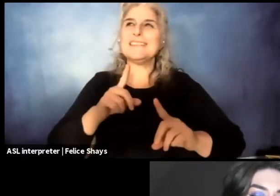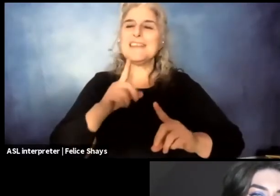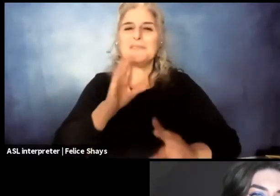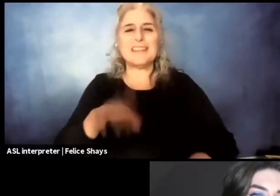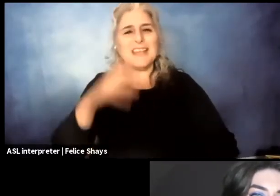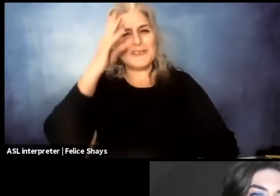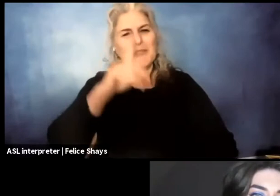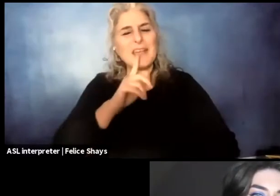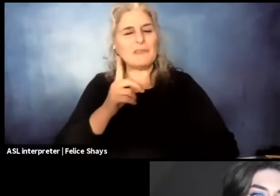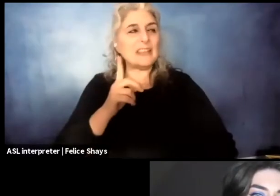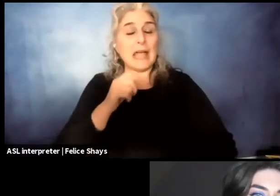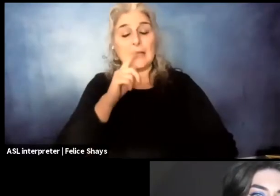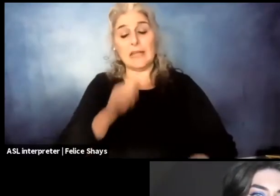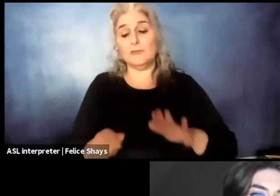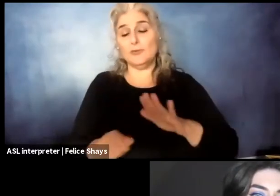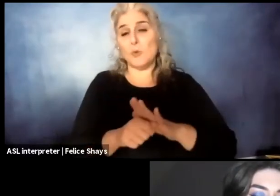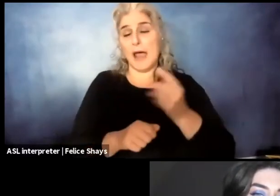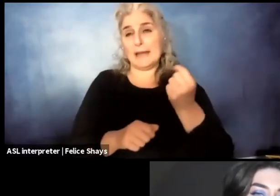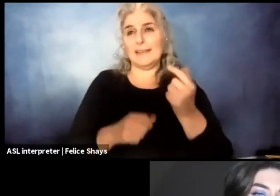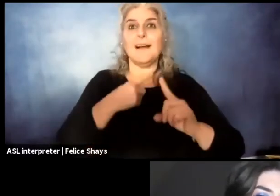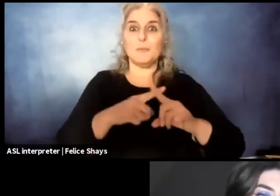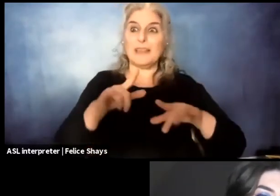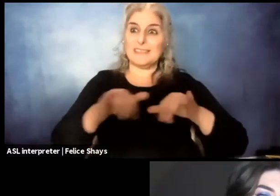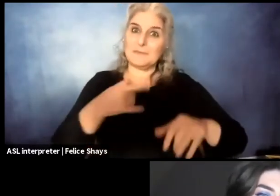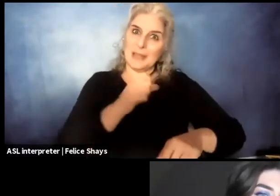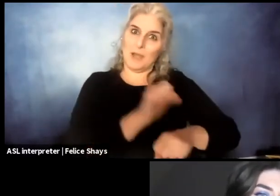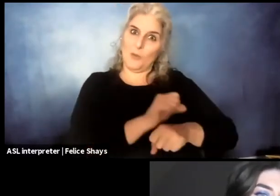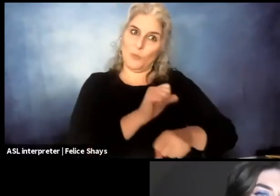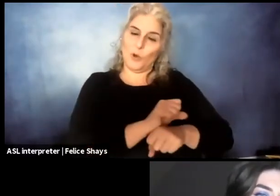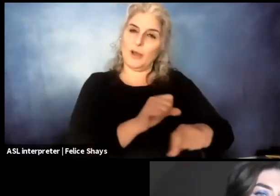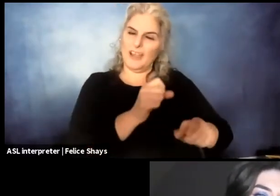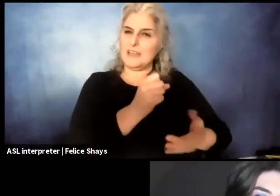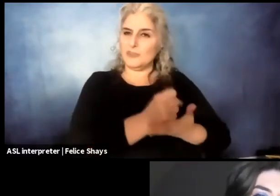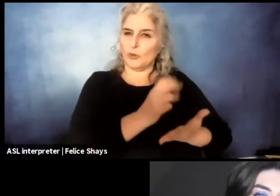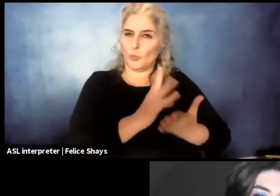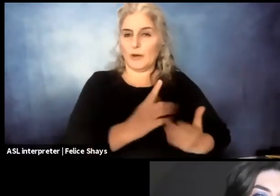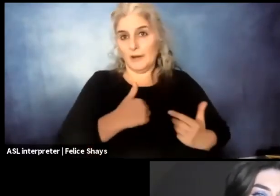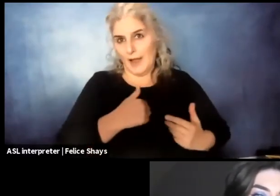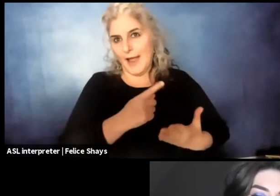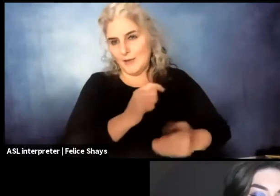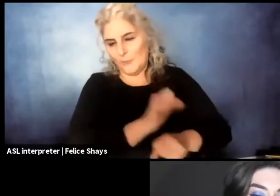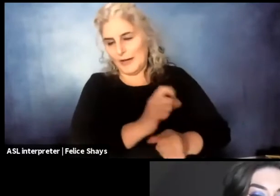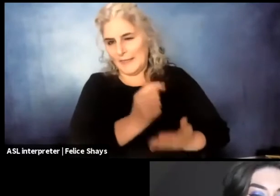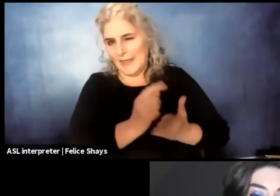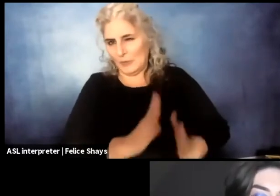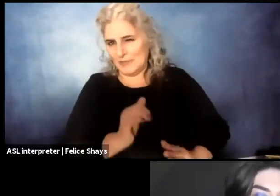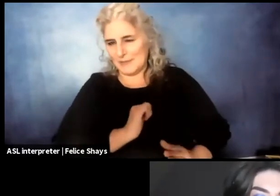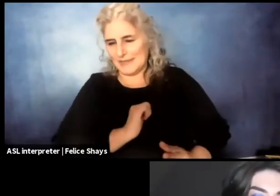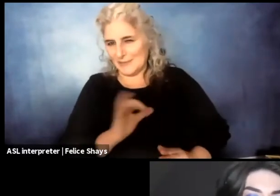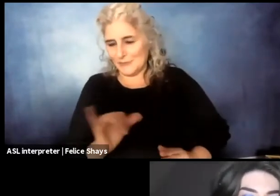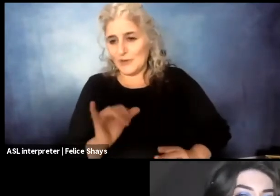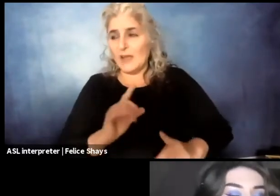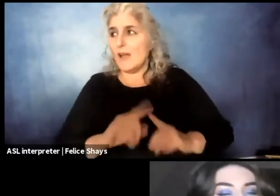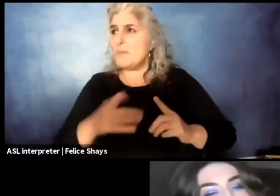be kind of hidden because I had a social work job, I was a therapist as well at the same time. I felt like I don't wanna hide